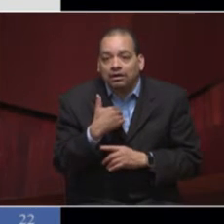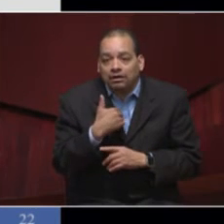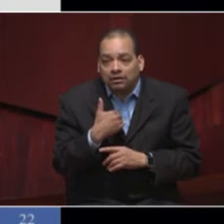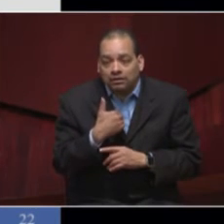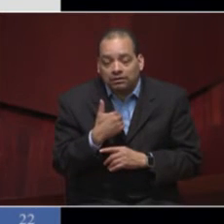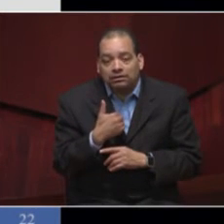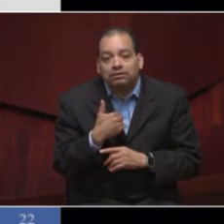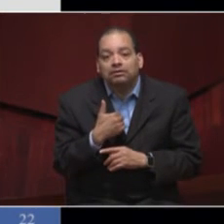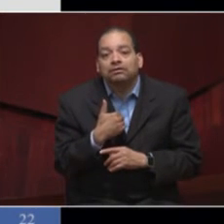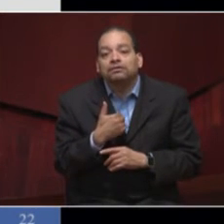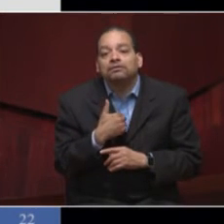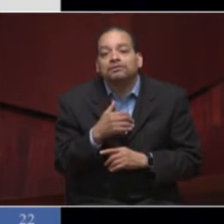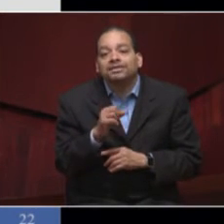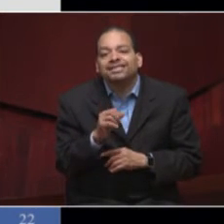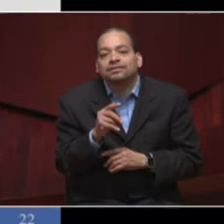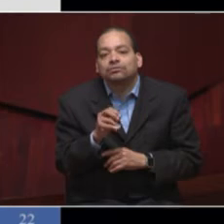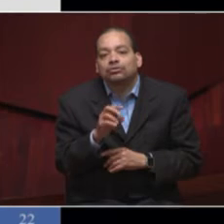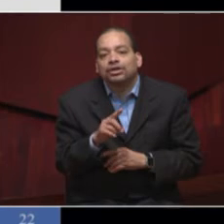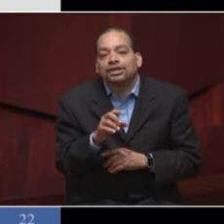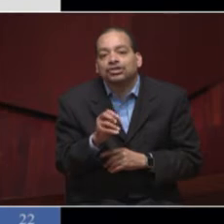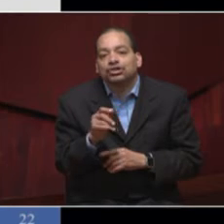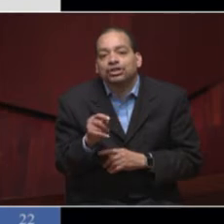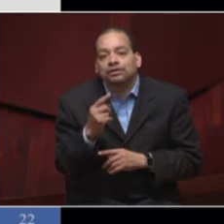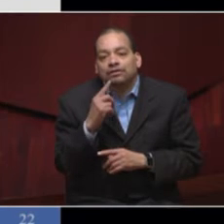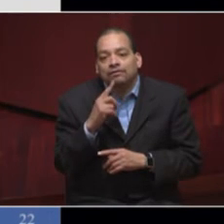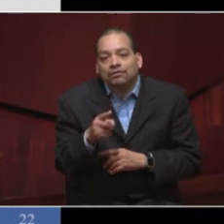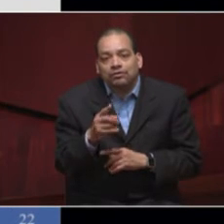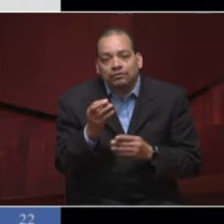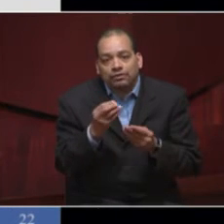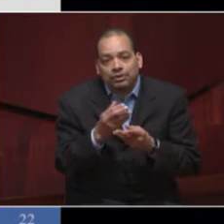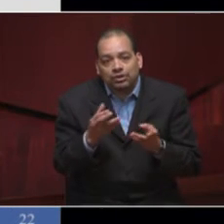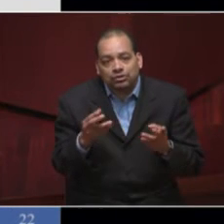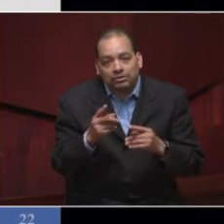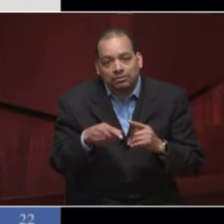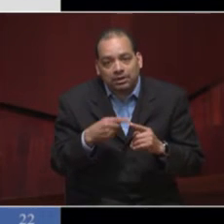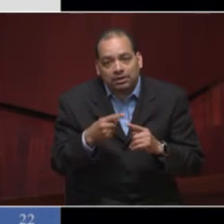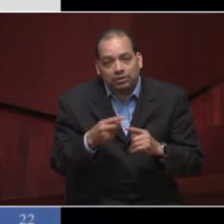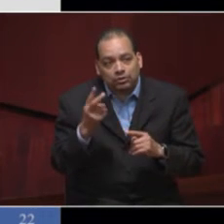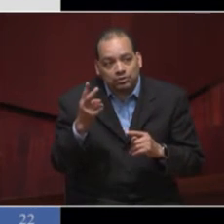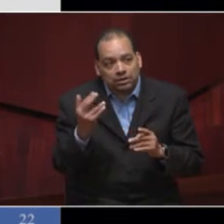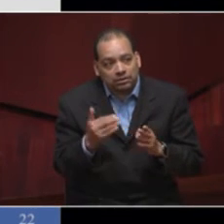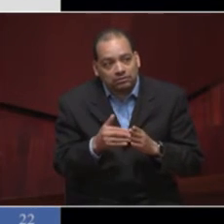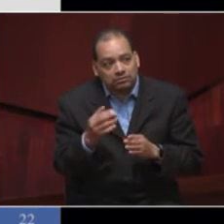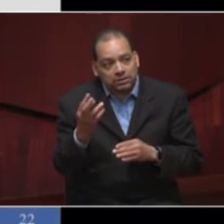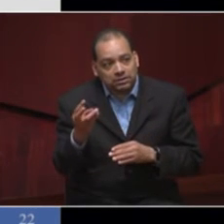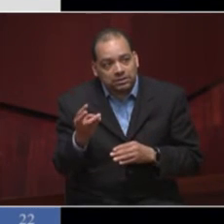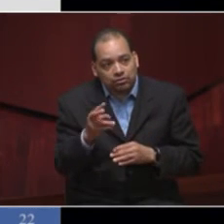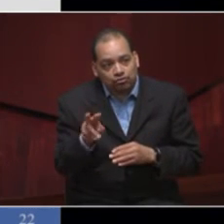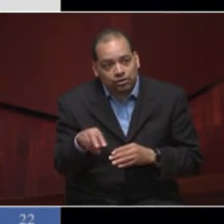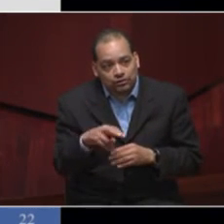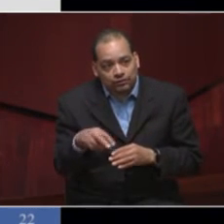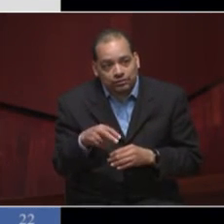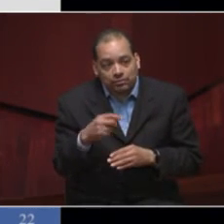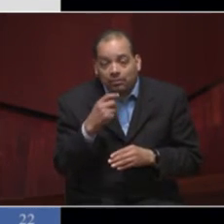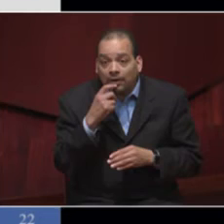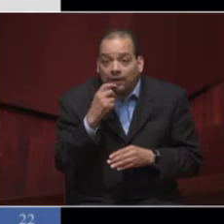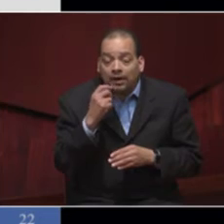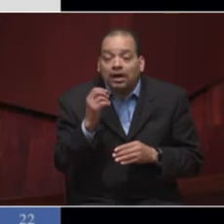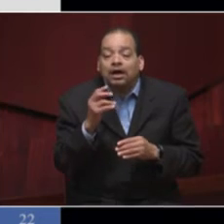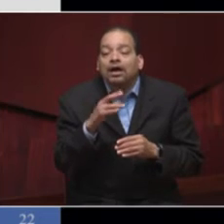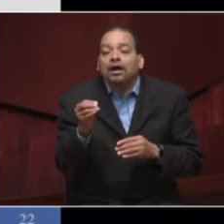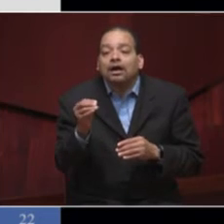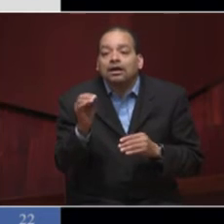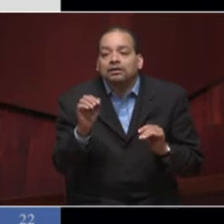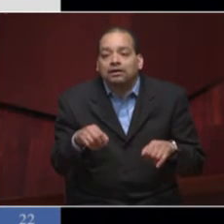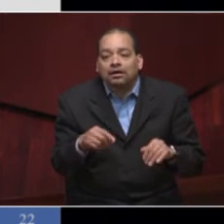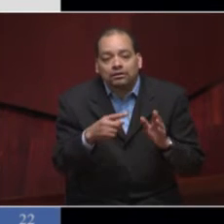of ARCIS information on the 2016 transfers so that you can begin reviewing those transfers and determining